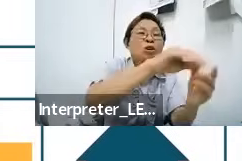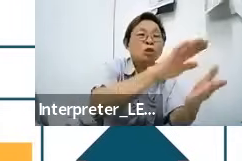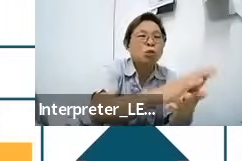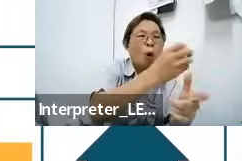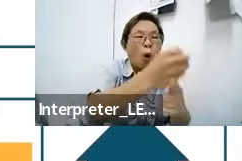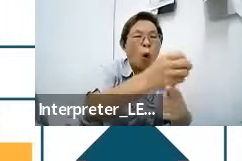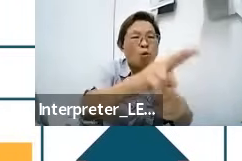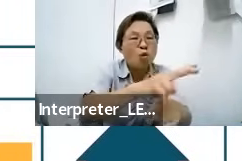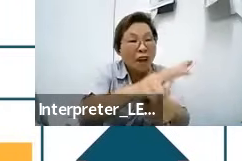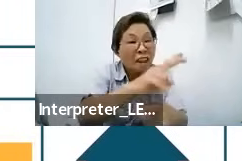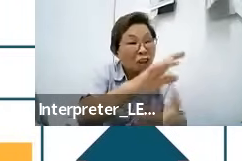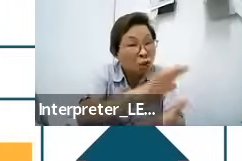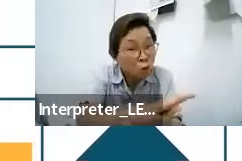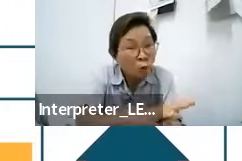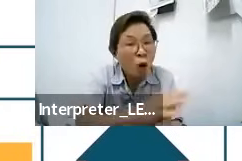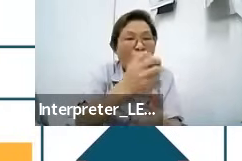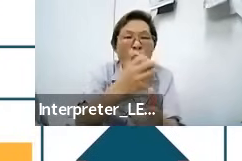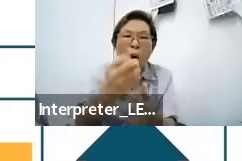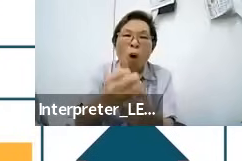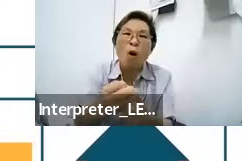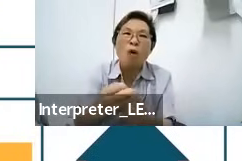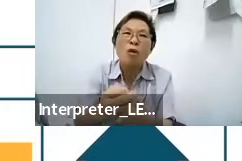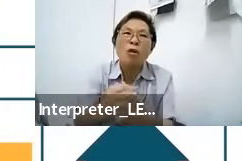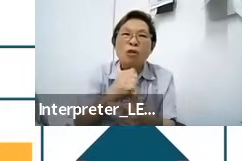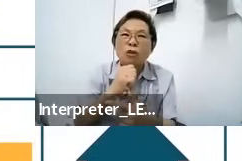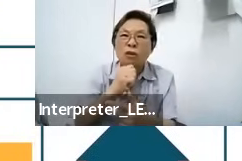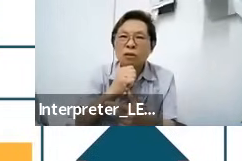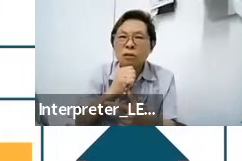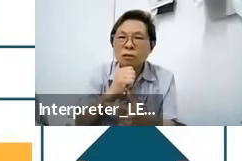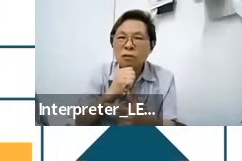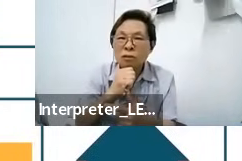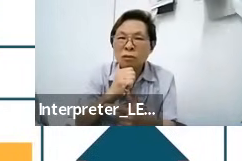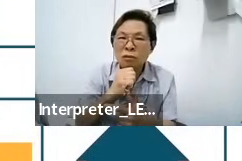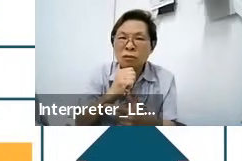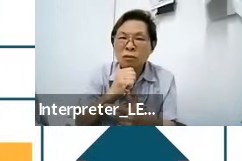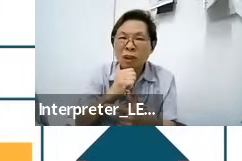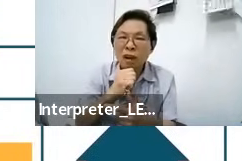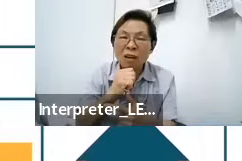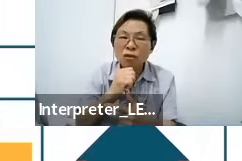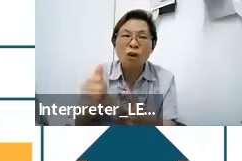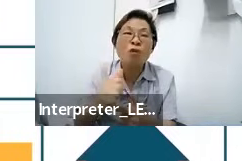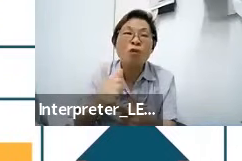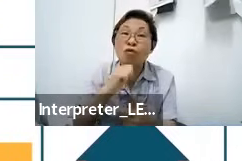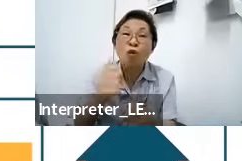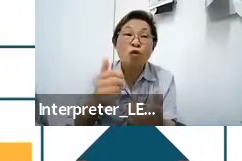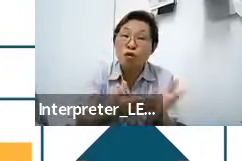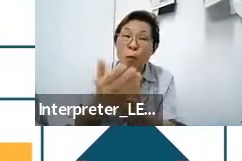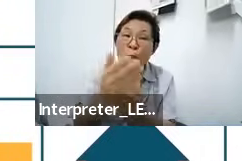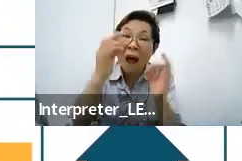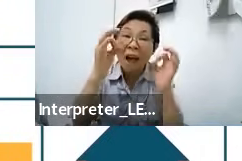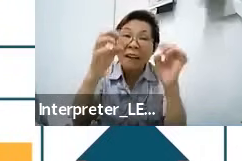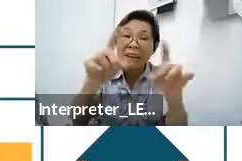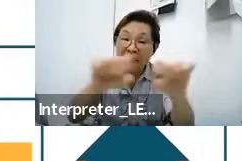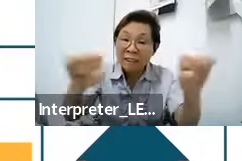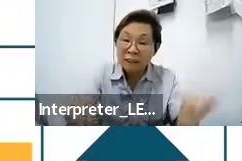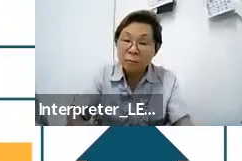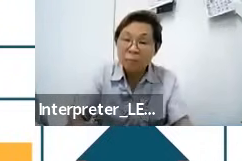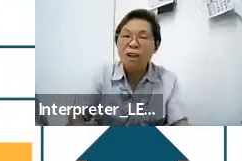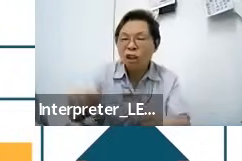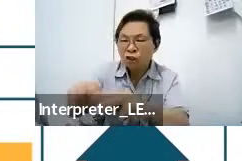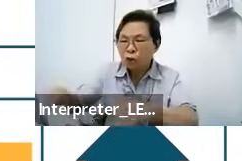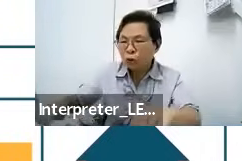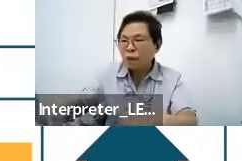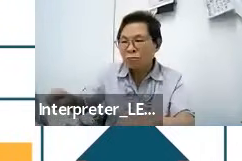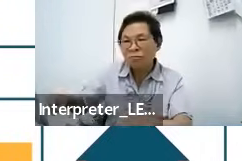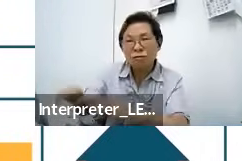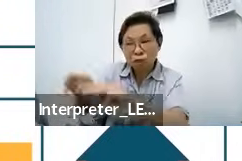or even non-formal, informal educational system. So the student have a right to choose their own